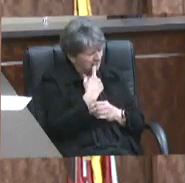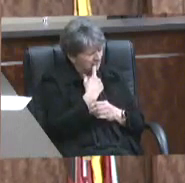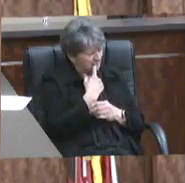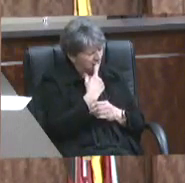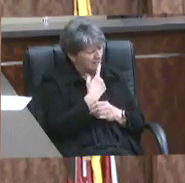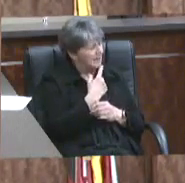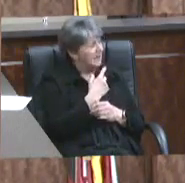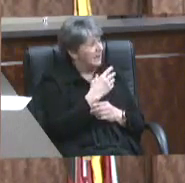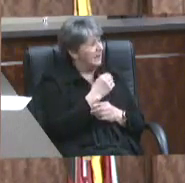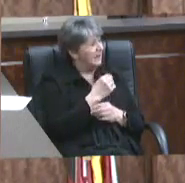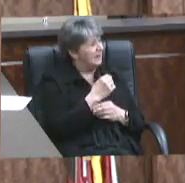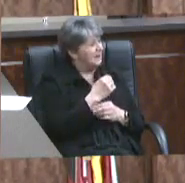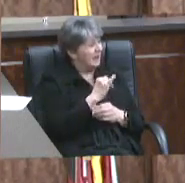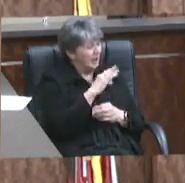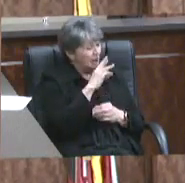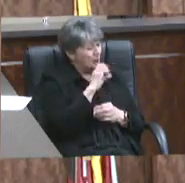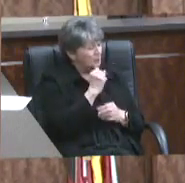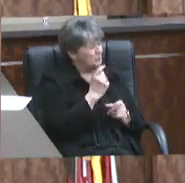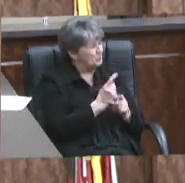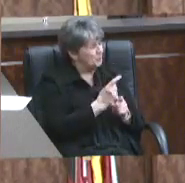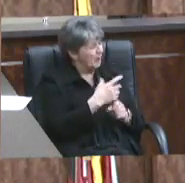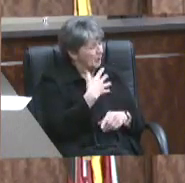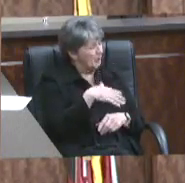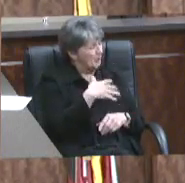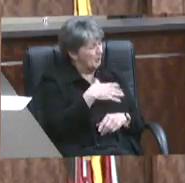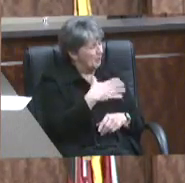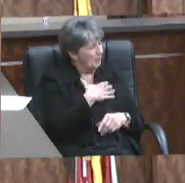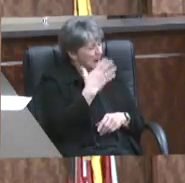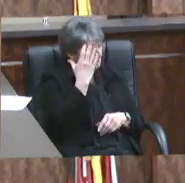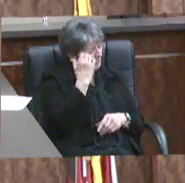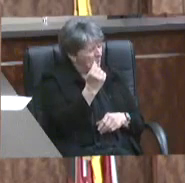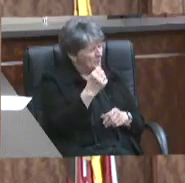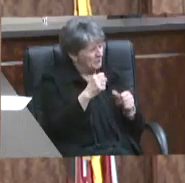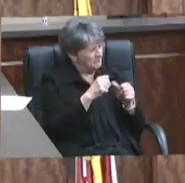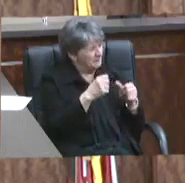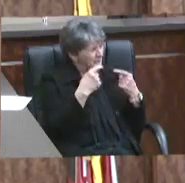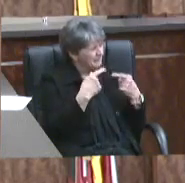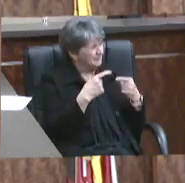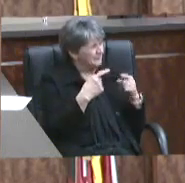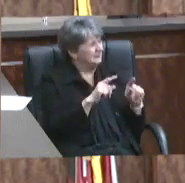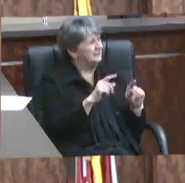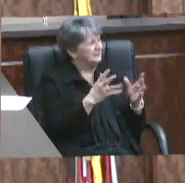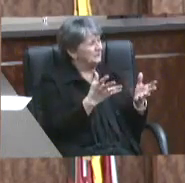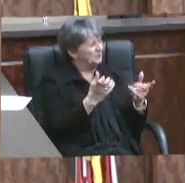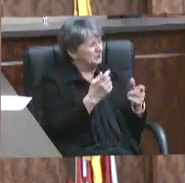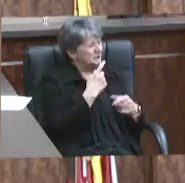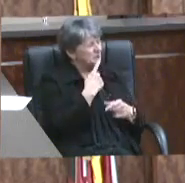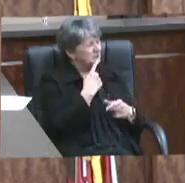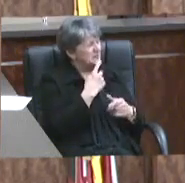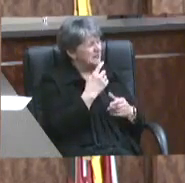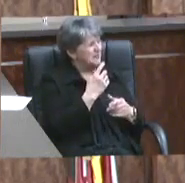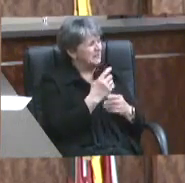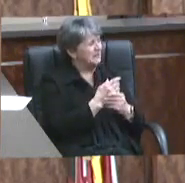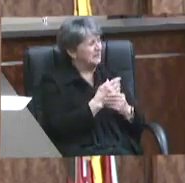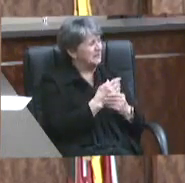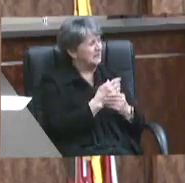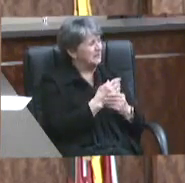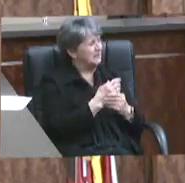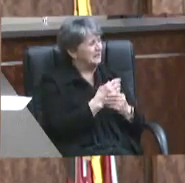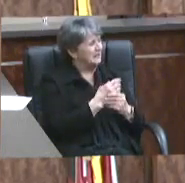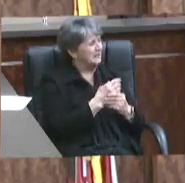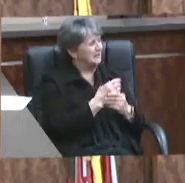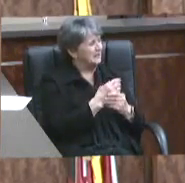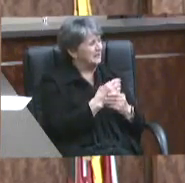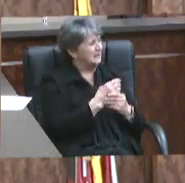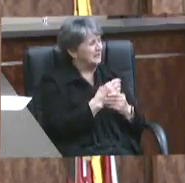I was right. All right, memory's still serving me correct. But I just want to say that I pointed out to her that